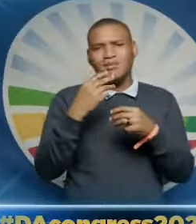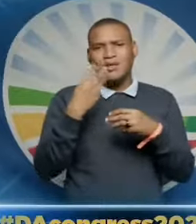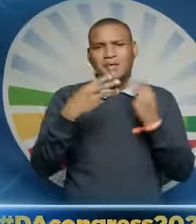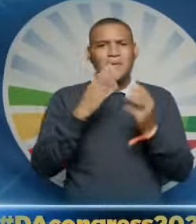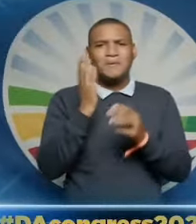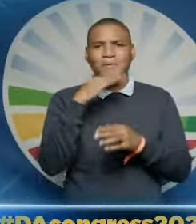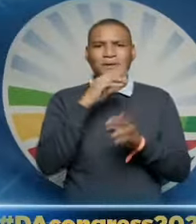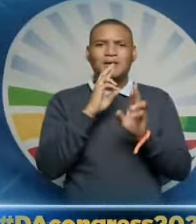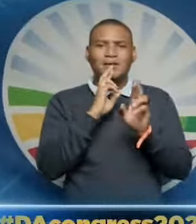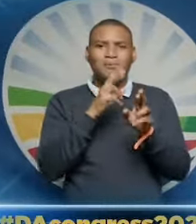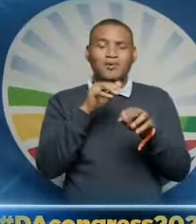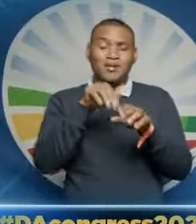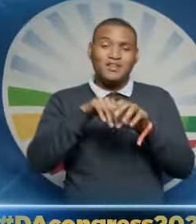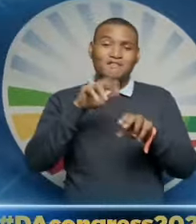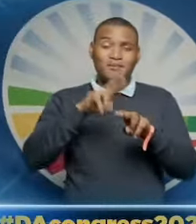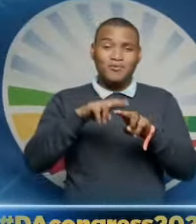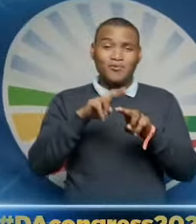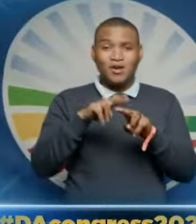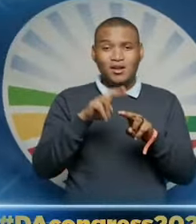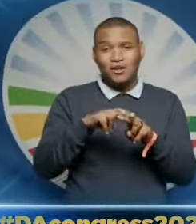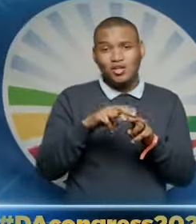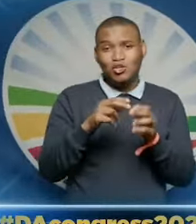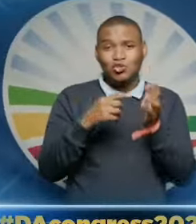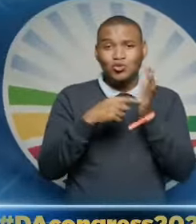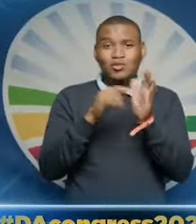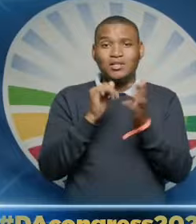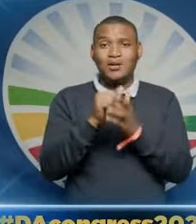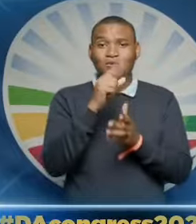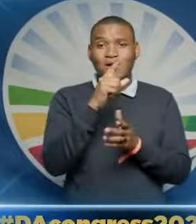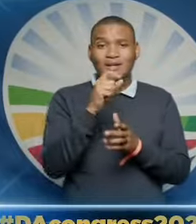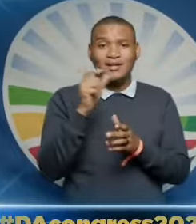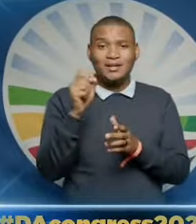released in February, it showed us that